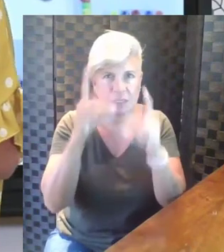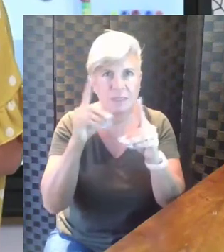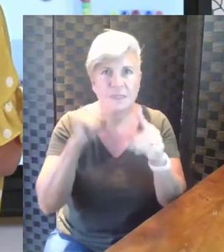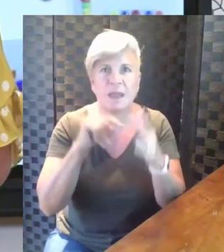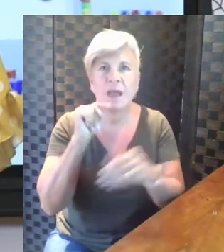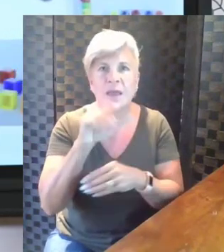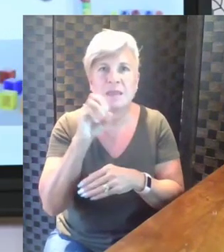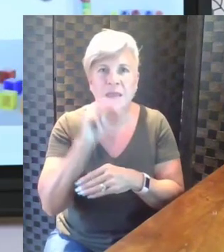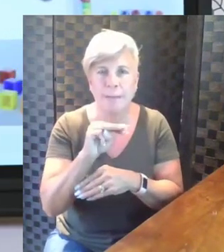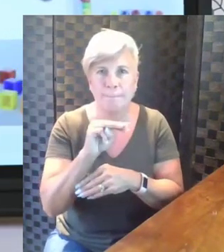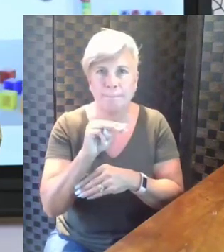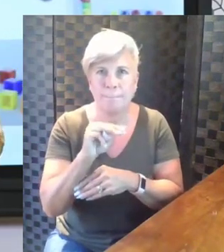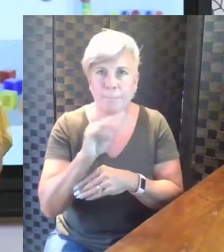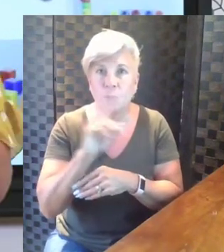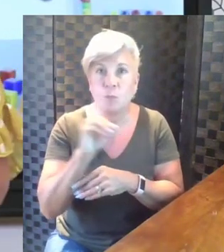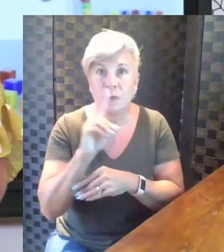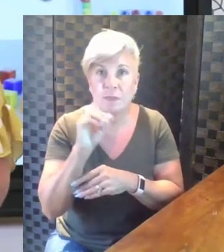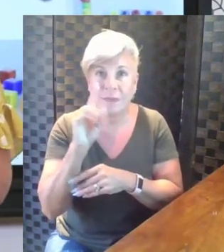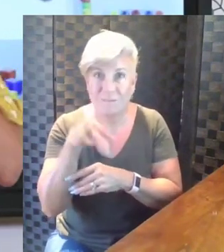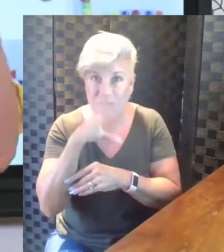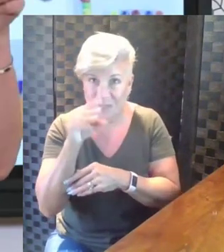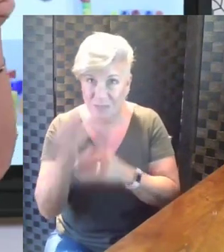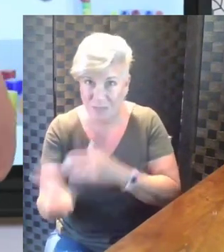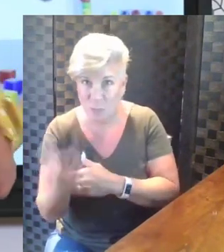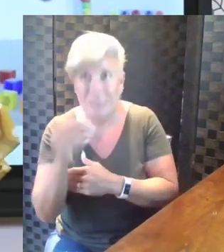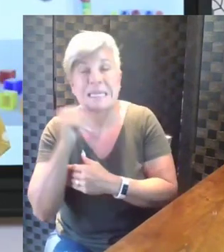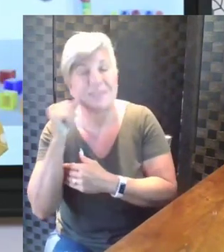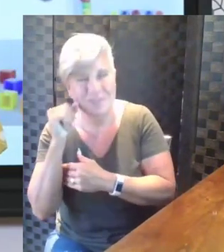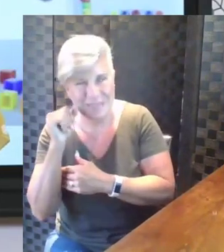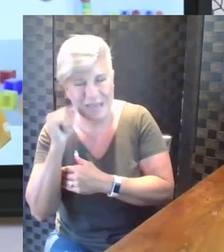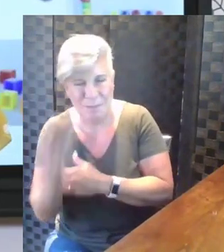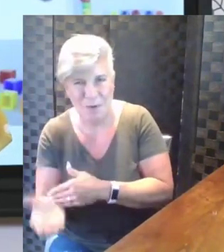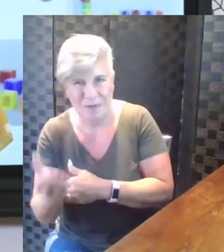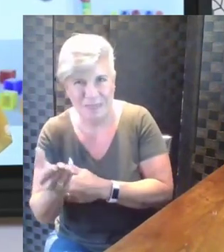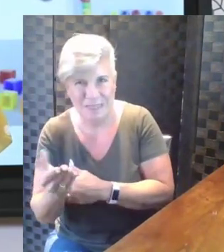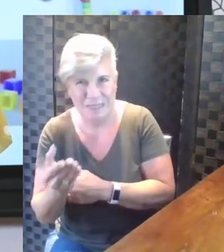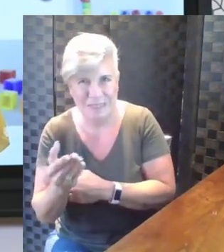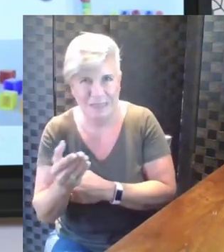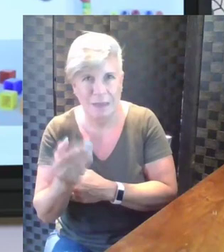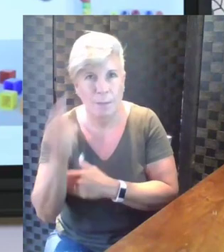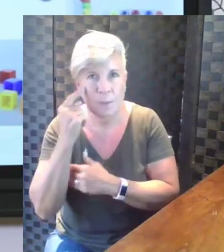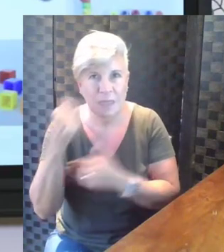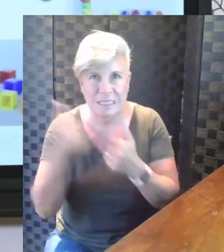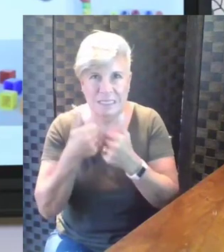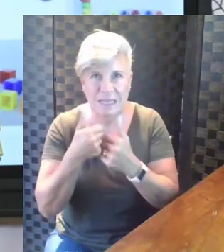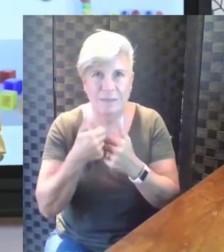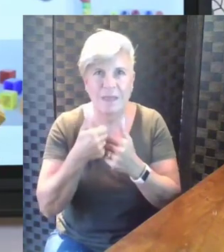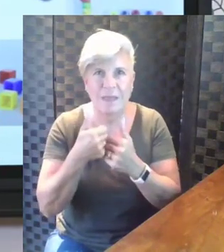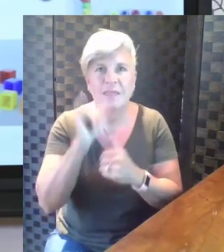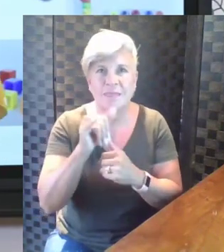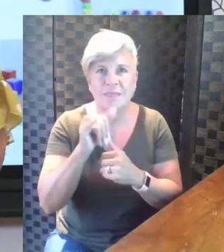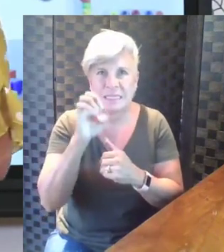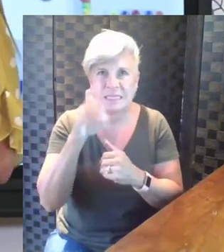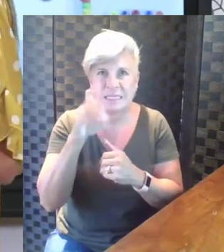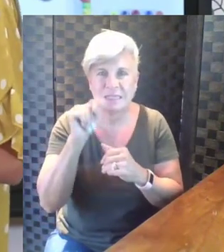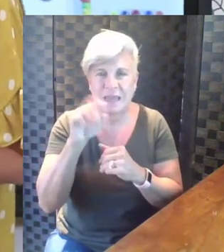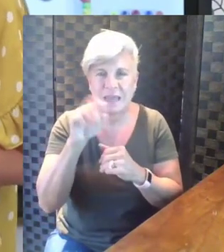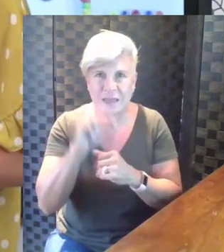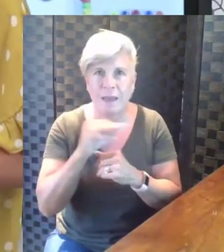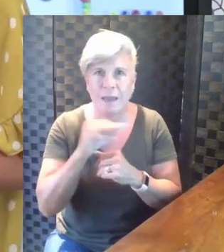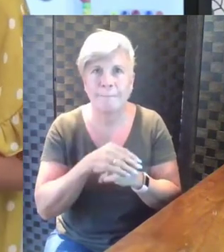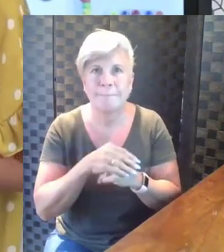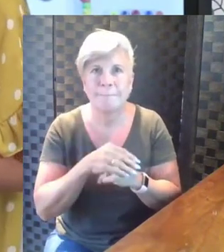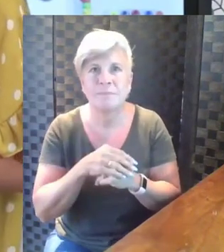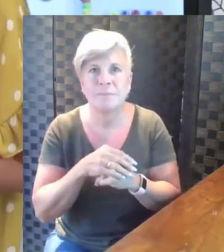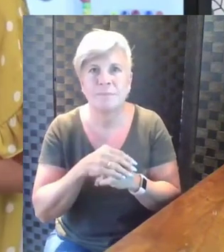at education.com, which is where our video this morning or yesterday morning came from, Brainsy Games. That's their website. You can create a free account